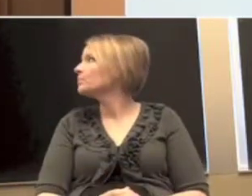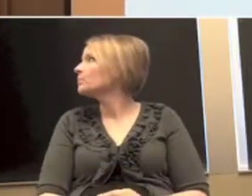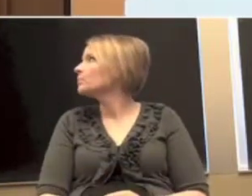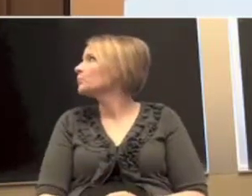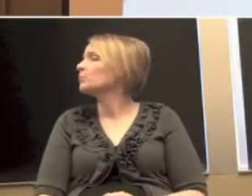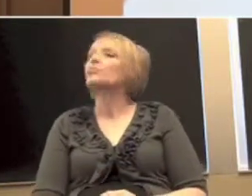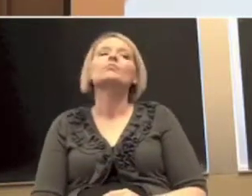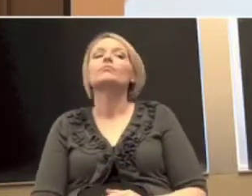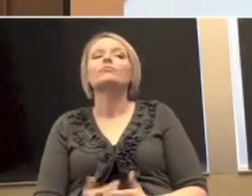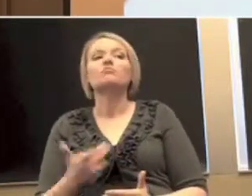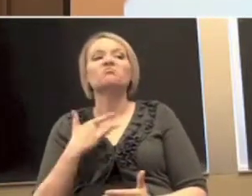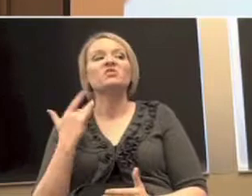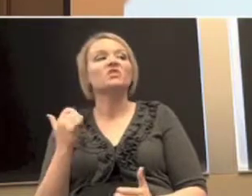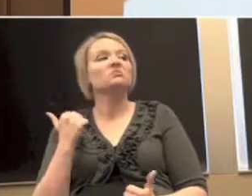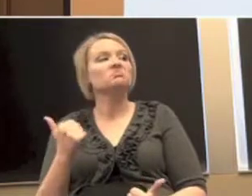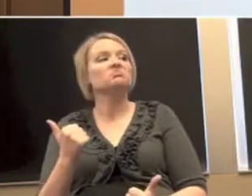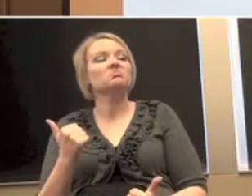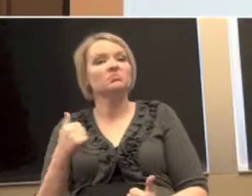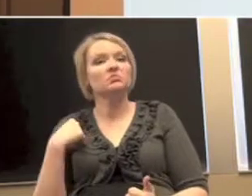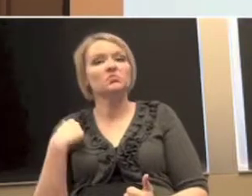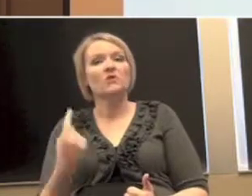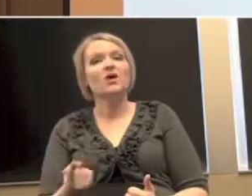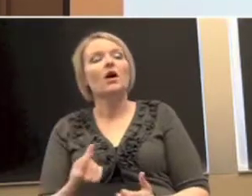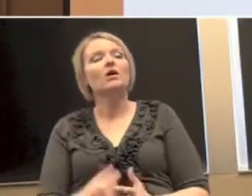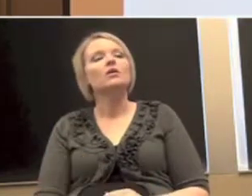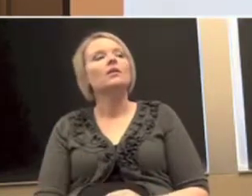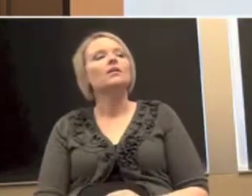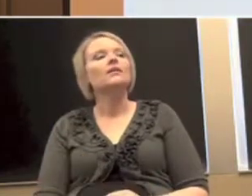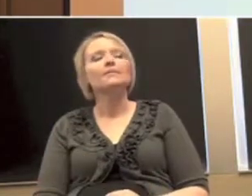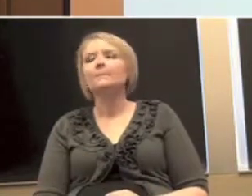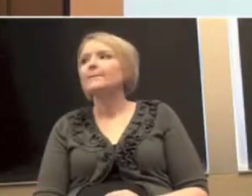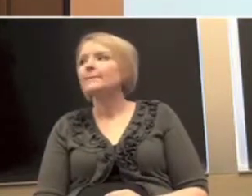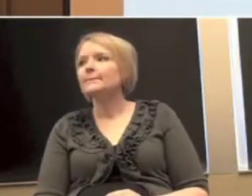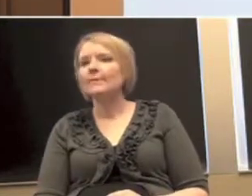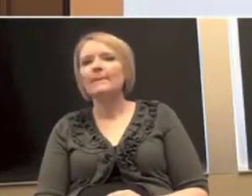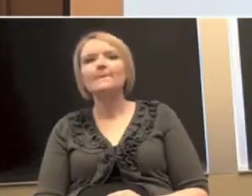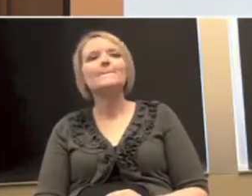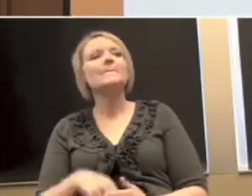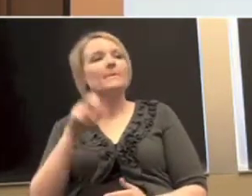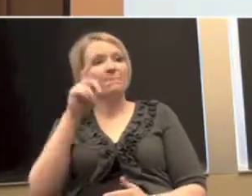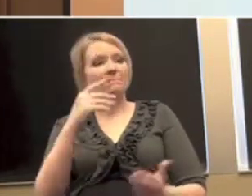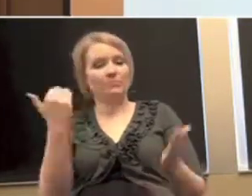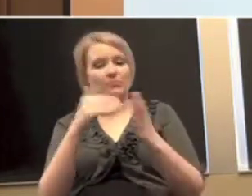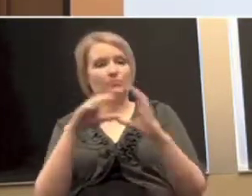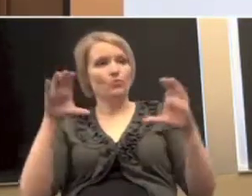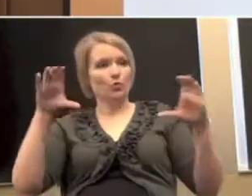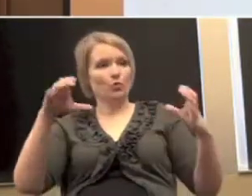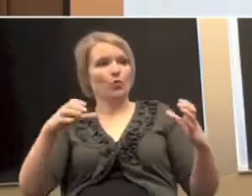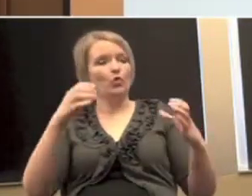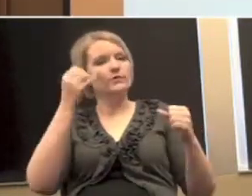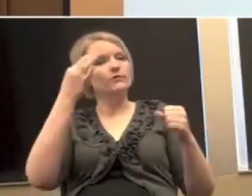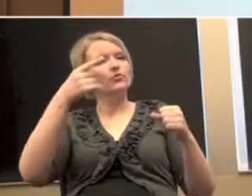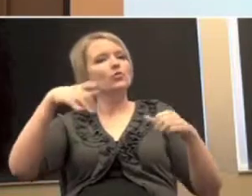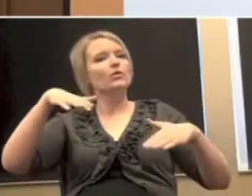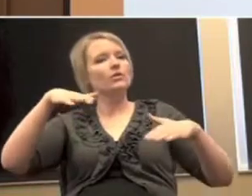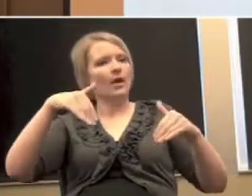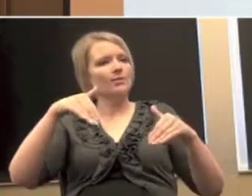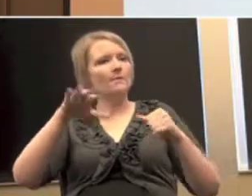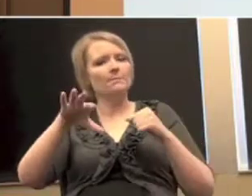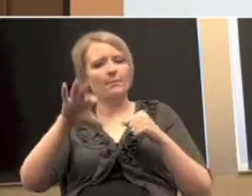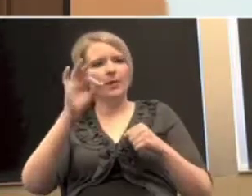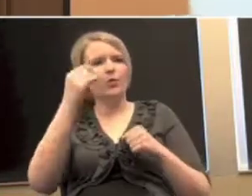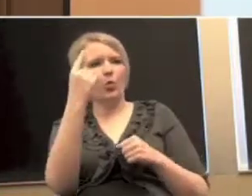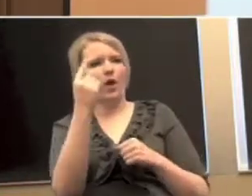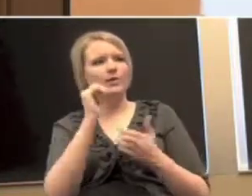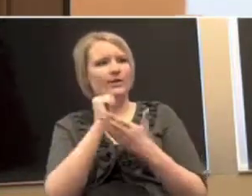All right? People feeling good about what's going on so far? So what you're doing is go back, someone will get you back in your groups. If you have not done so already, pick an